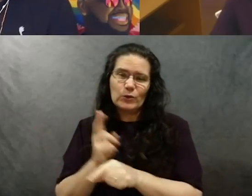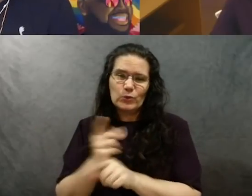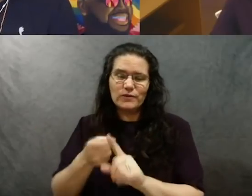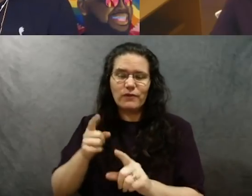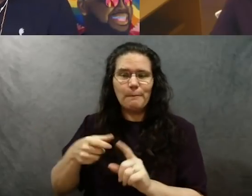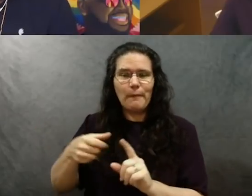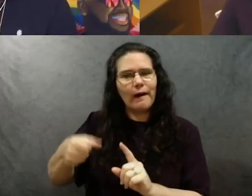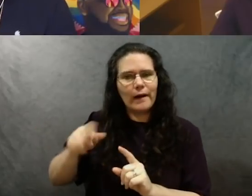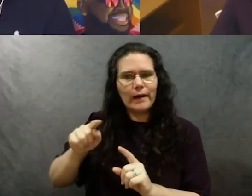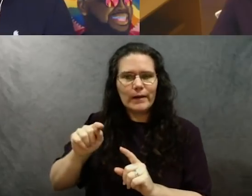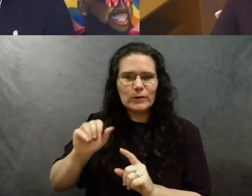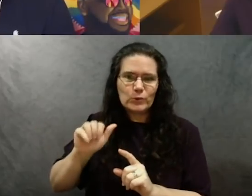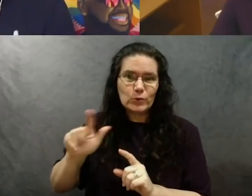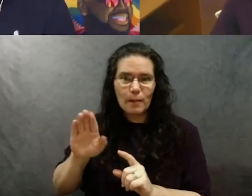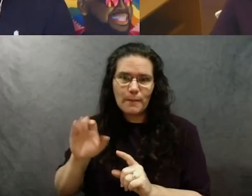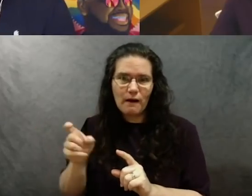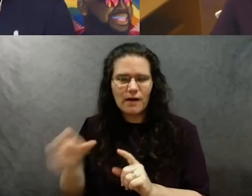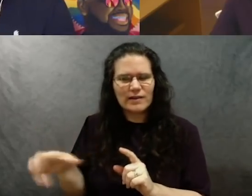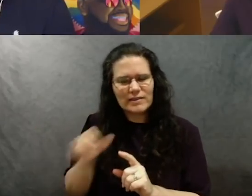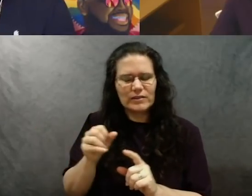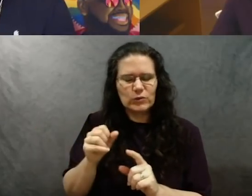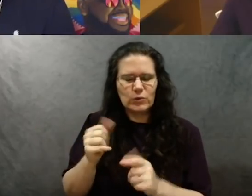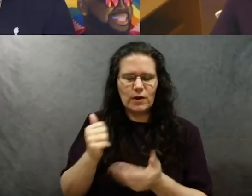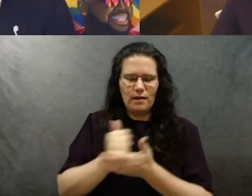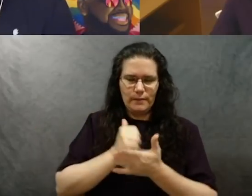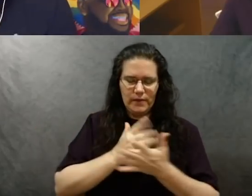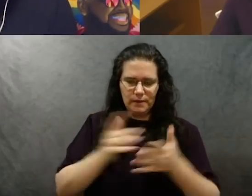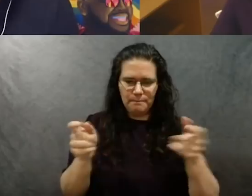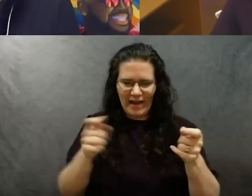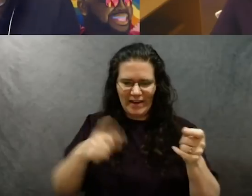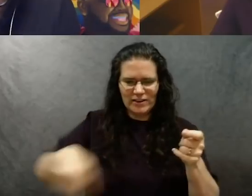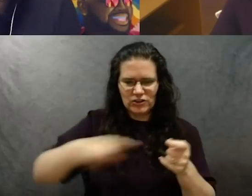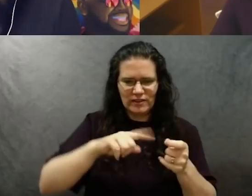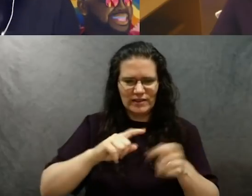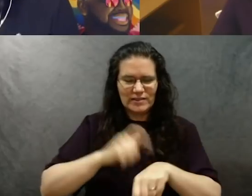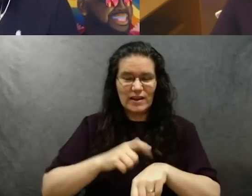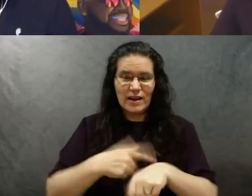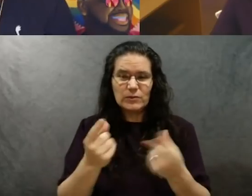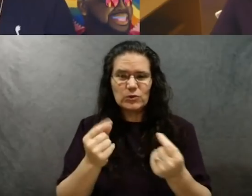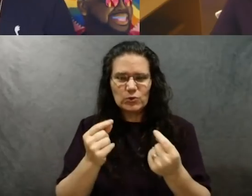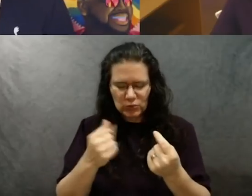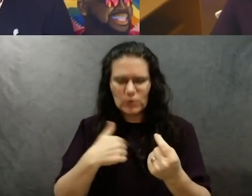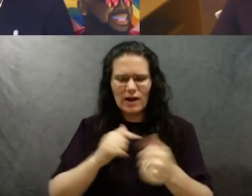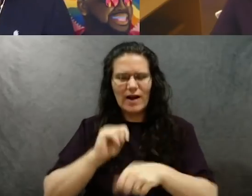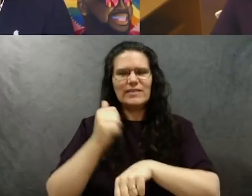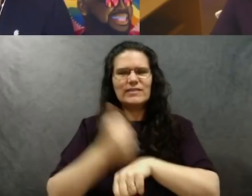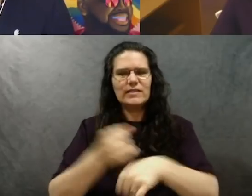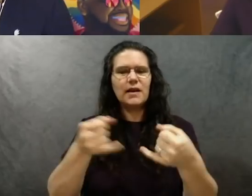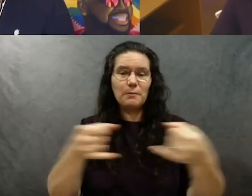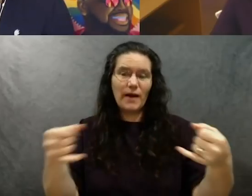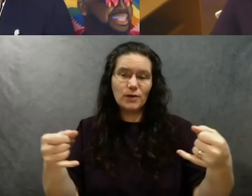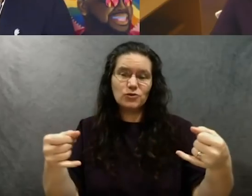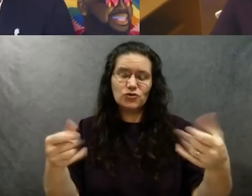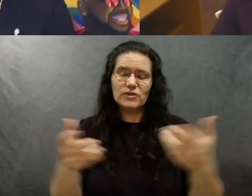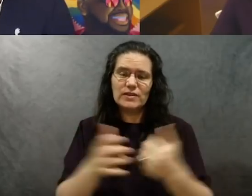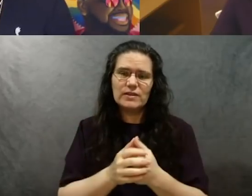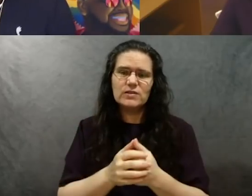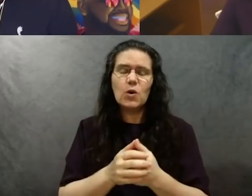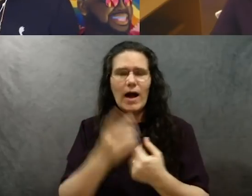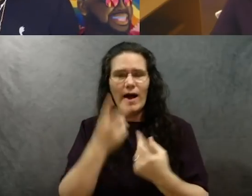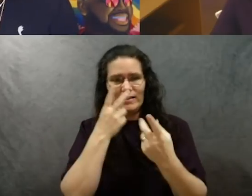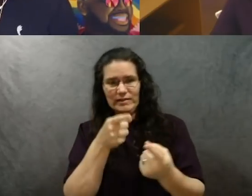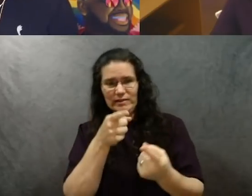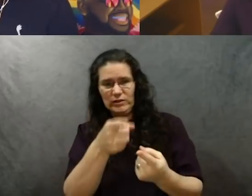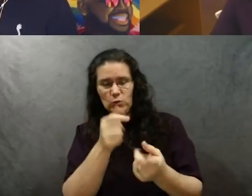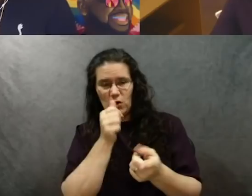setting boundaries too, which means that, like, yes, I can see your suffering, but I don't have to actually stick around for